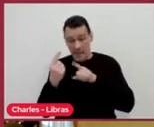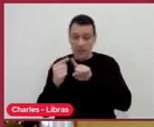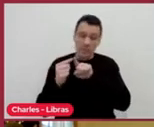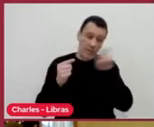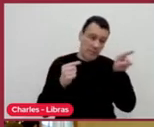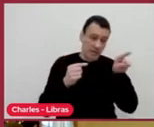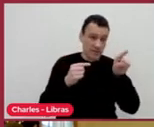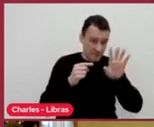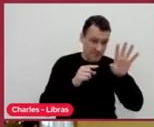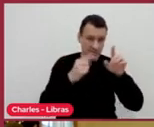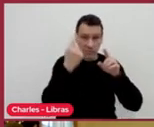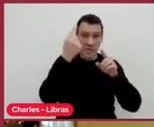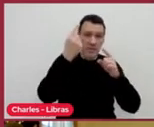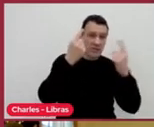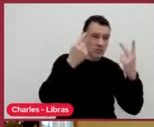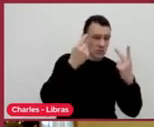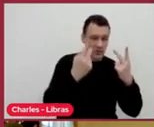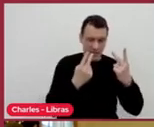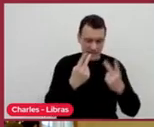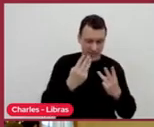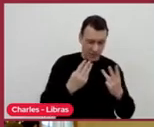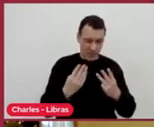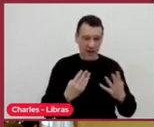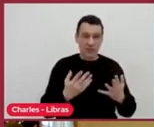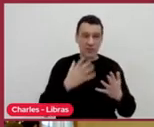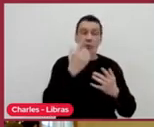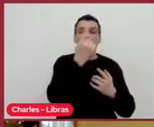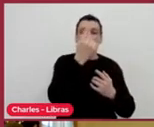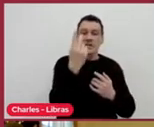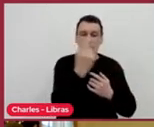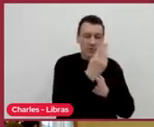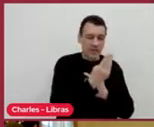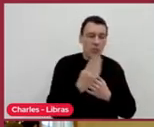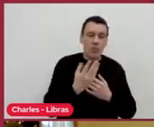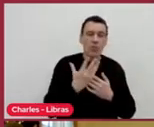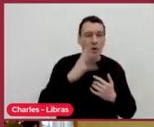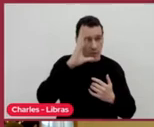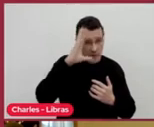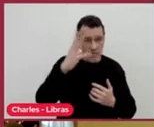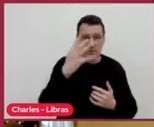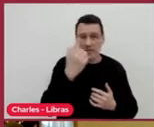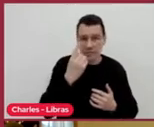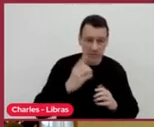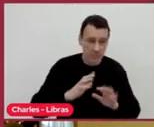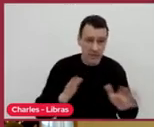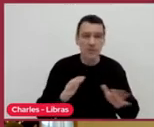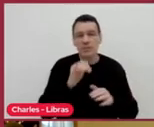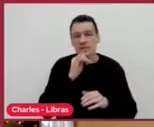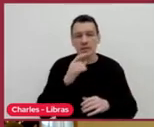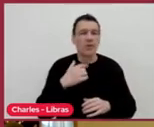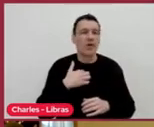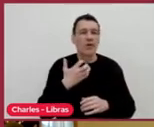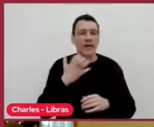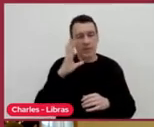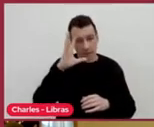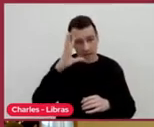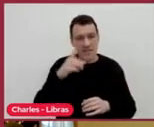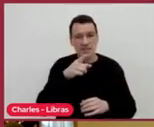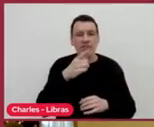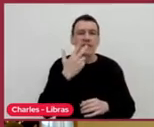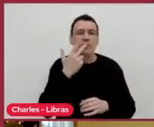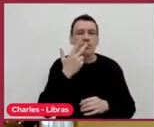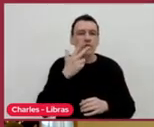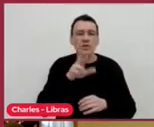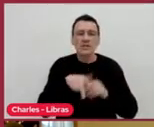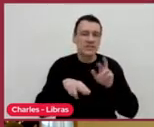resolver. Okay, it could call this resolver, but I am supposing that these resolvers here that have different colors are